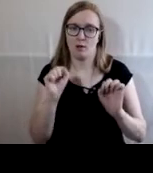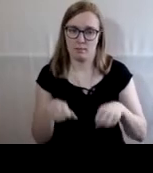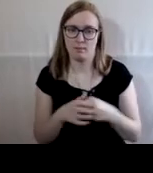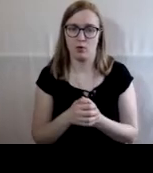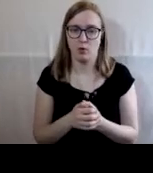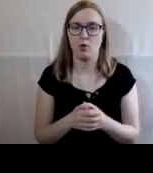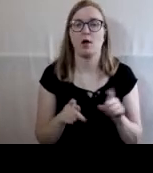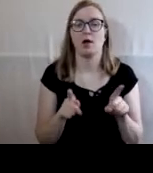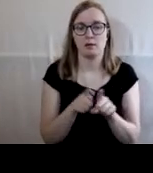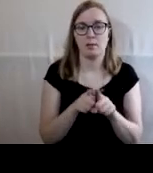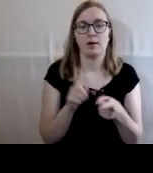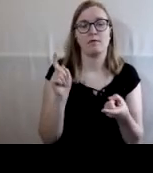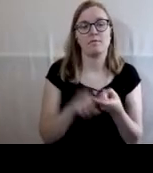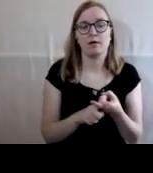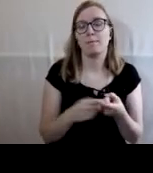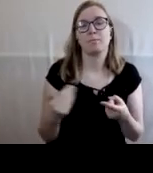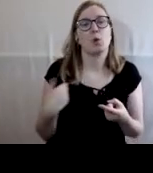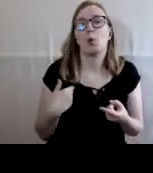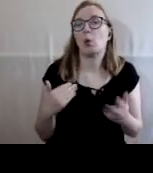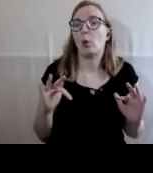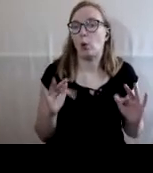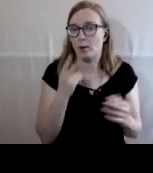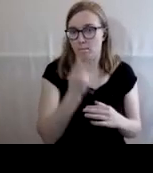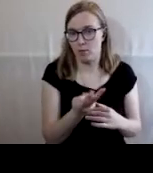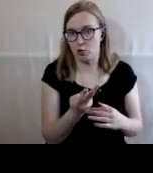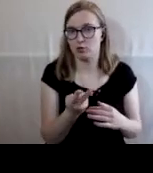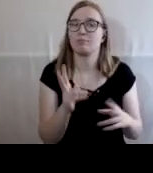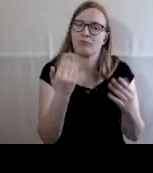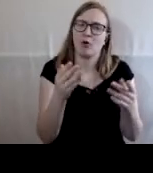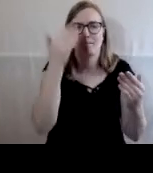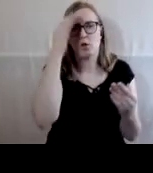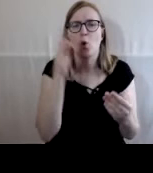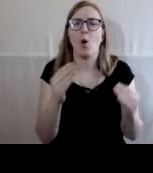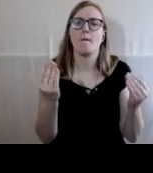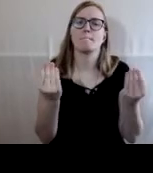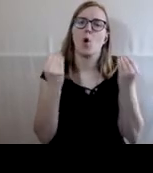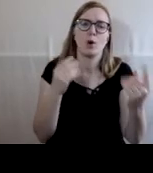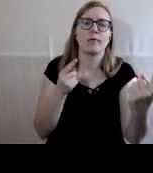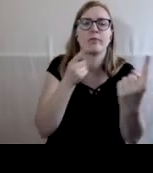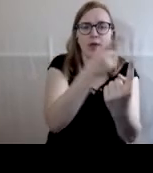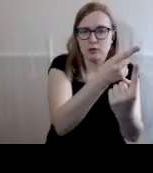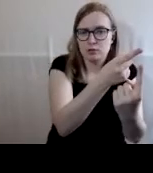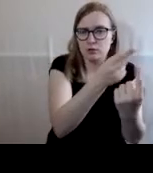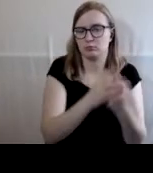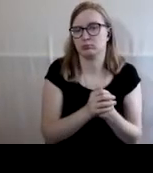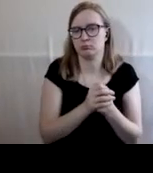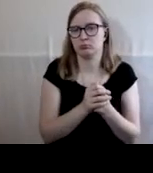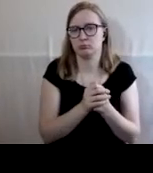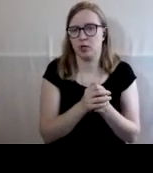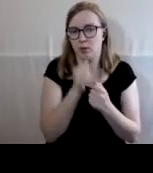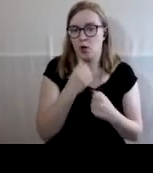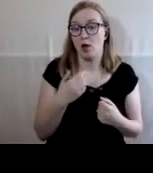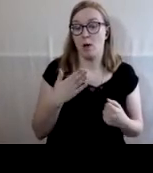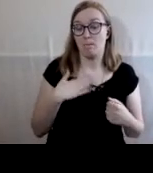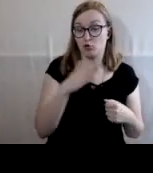the demand. So in other words, the learning objectives, the outcomes, what are your students expected